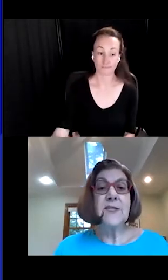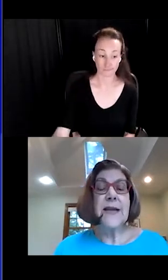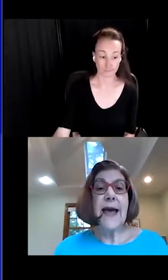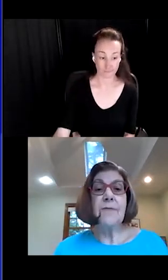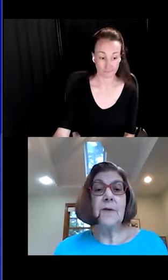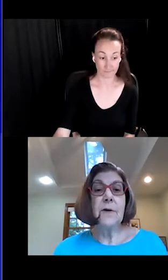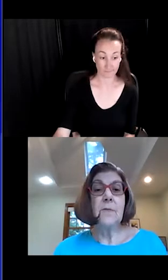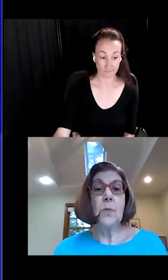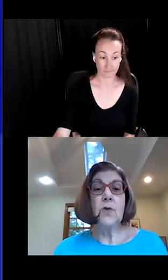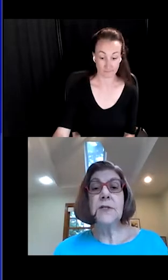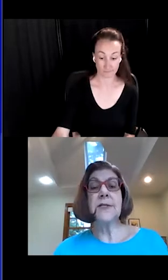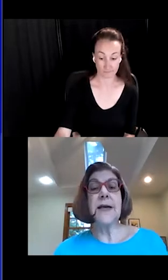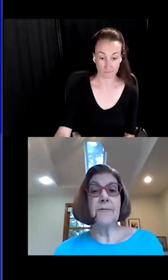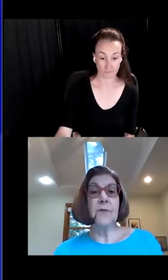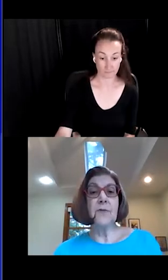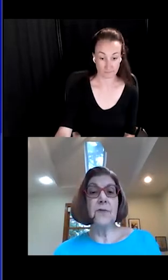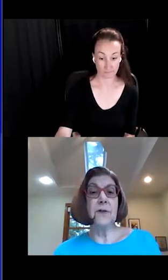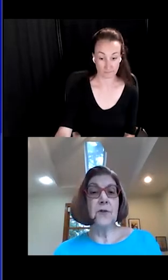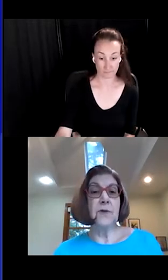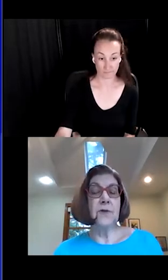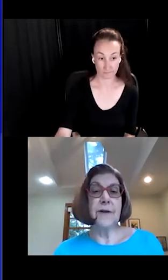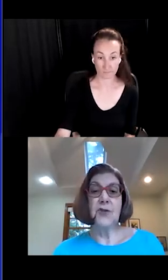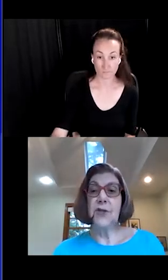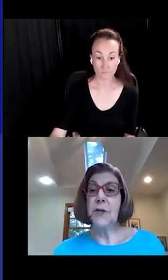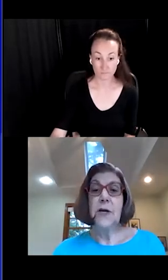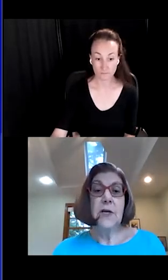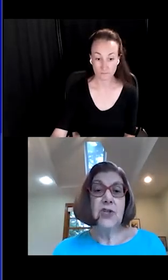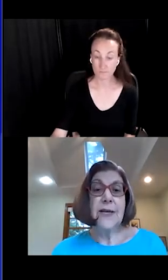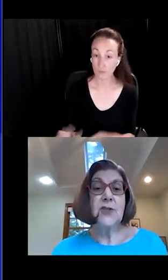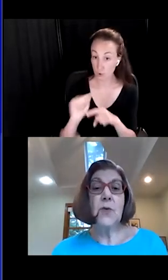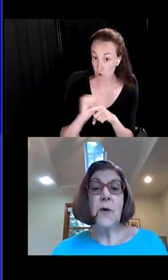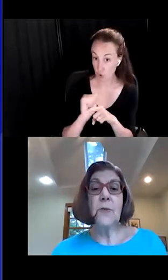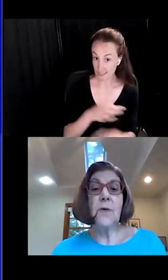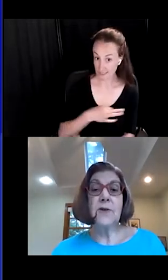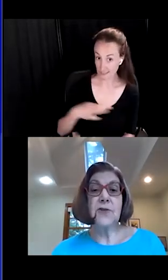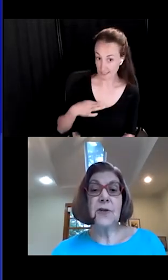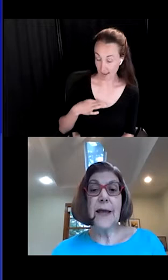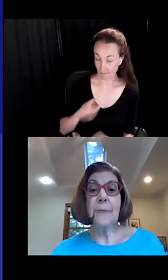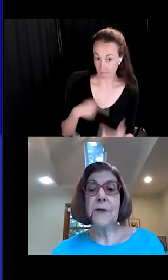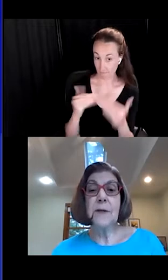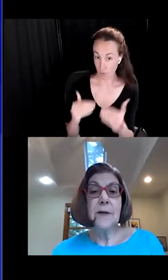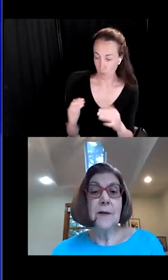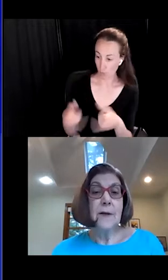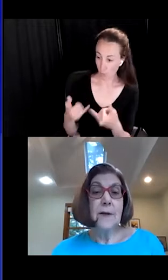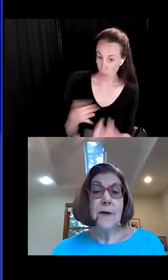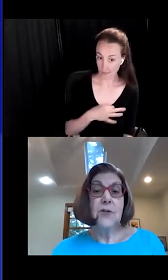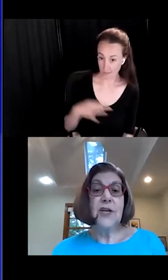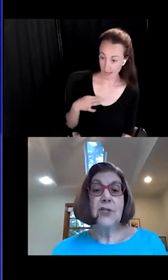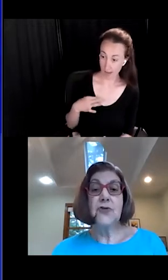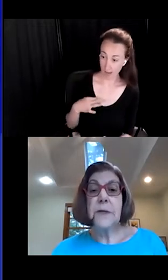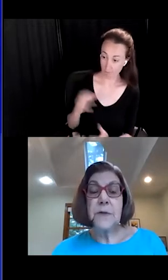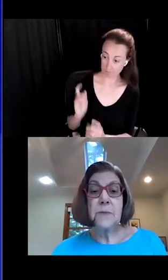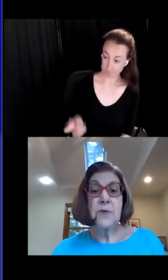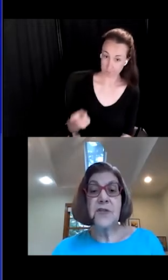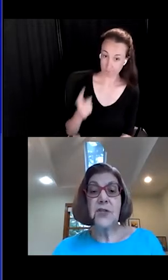train staff, reward staff for using the new intervention, change the way records are kept,